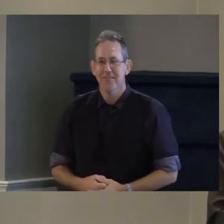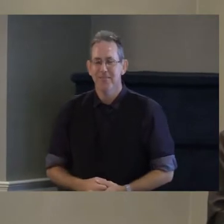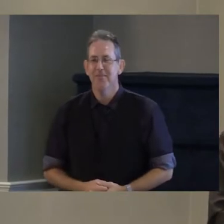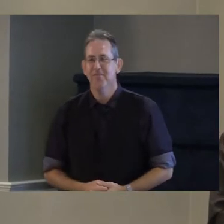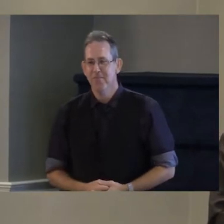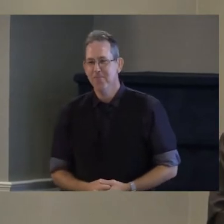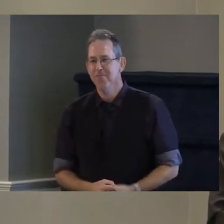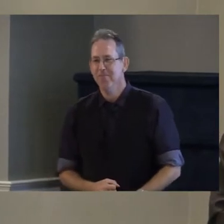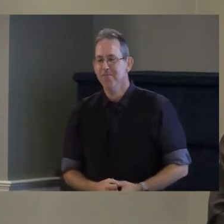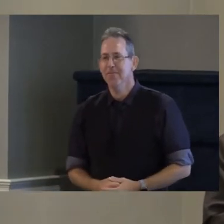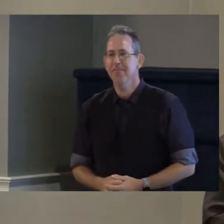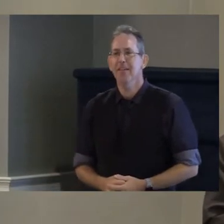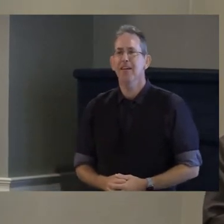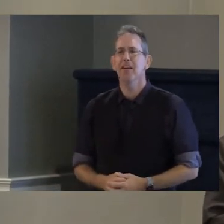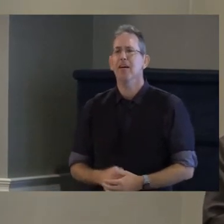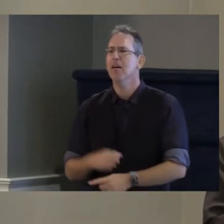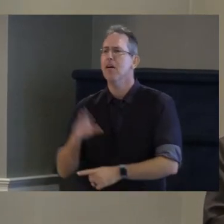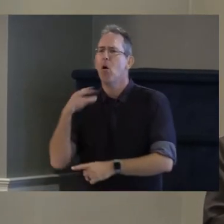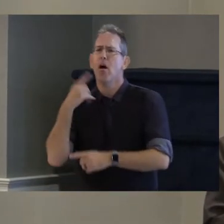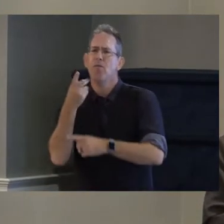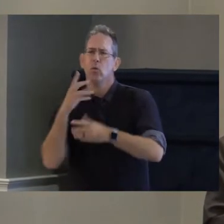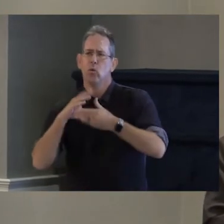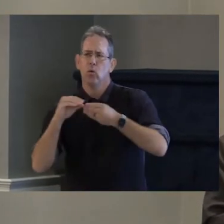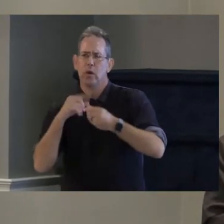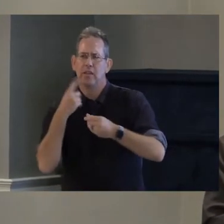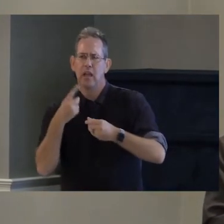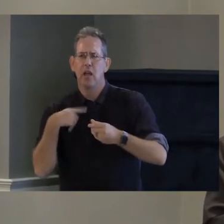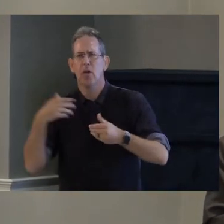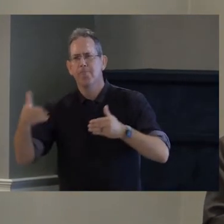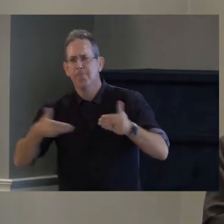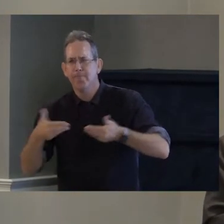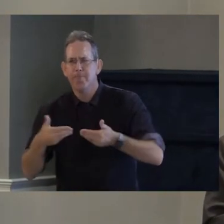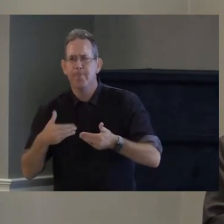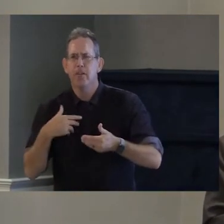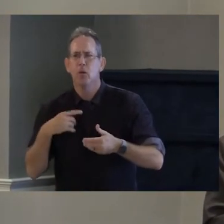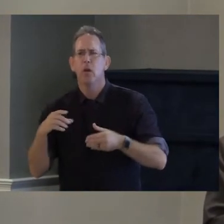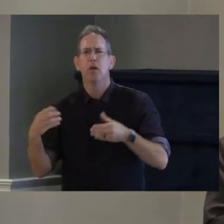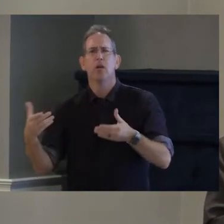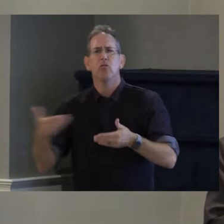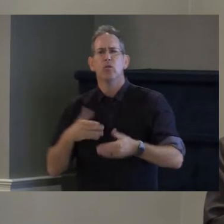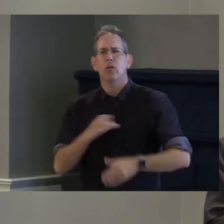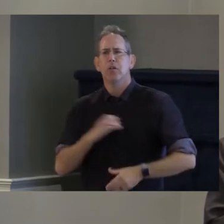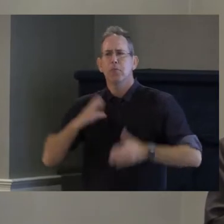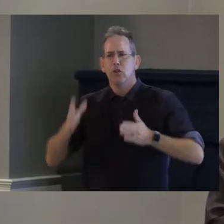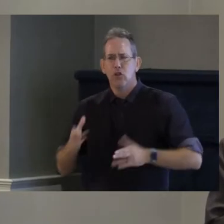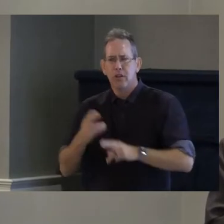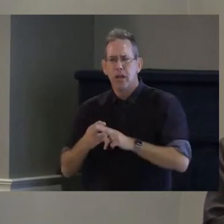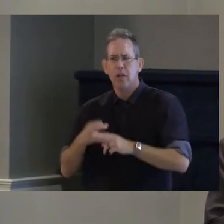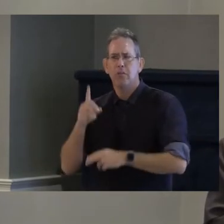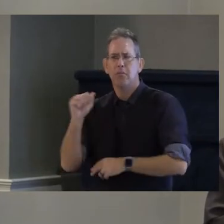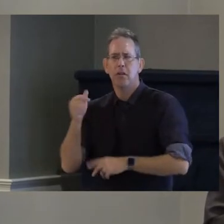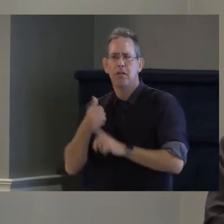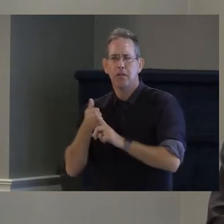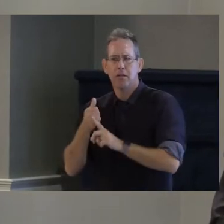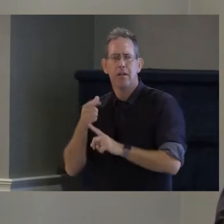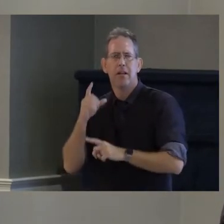I just have a couple brief words before I get the honor of introducing our Commissioner of Disabilities, Aging, and Independent